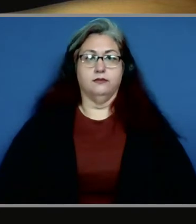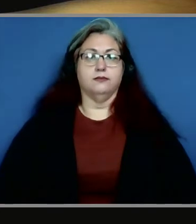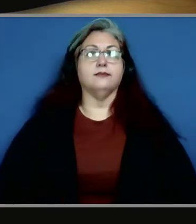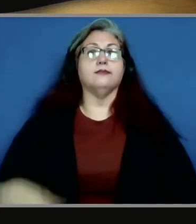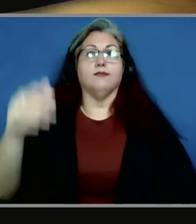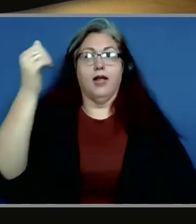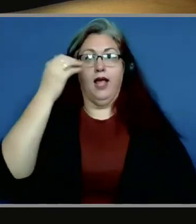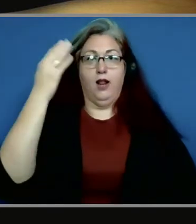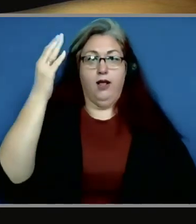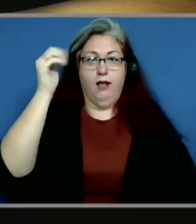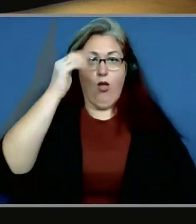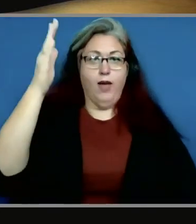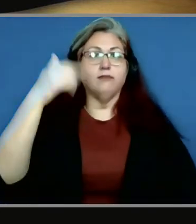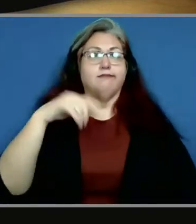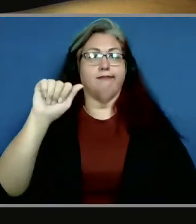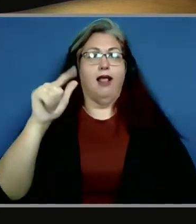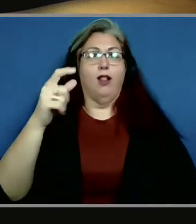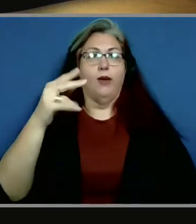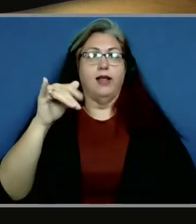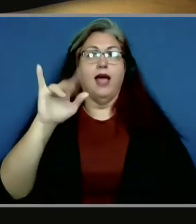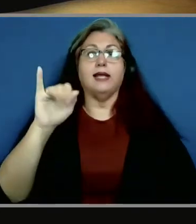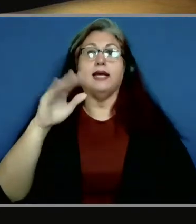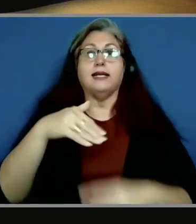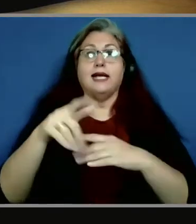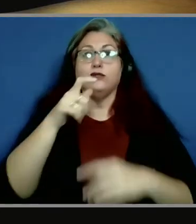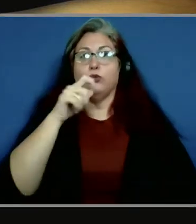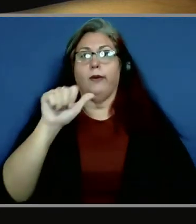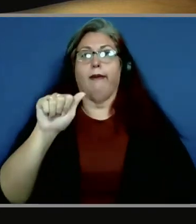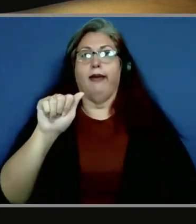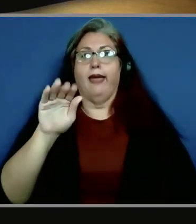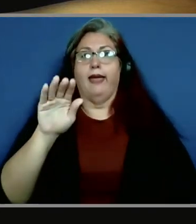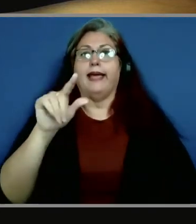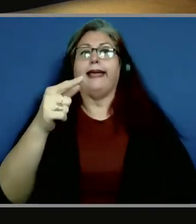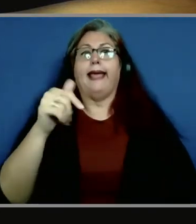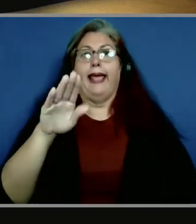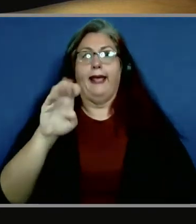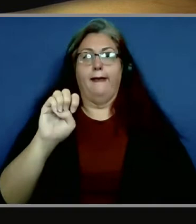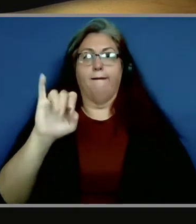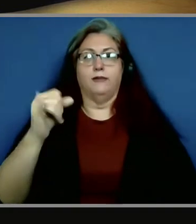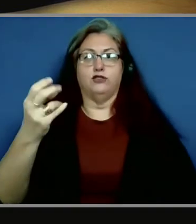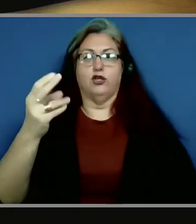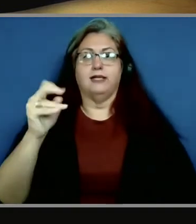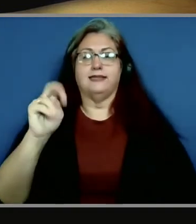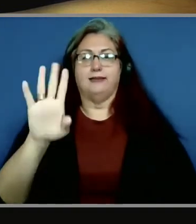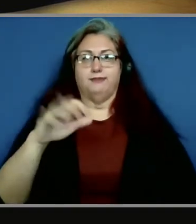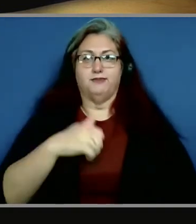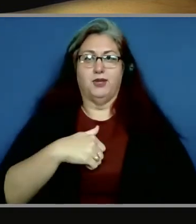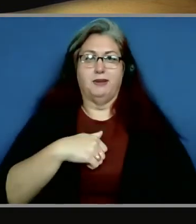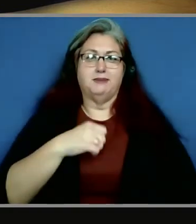Aloha. This is Alohilani. Next is Gabe Johnson. Excuse me.